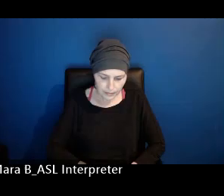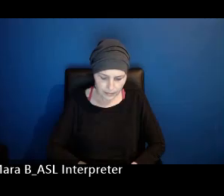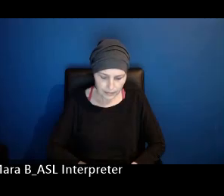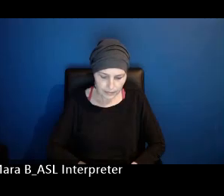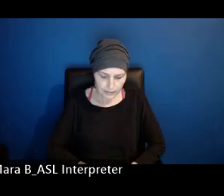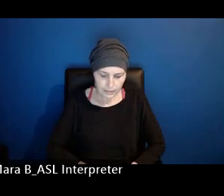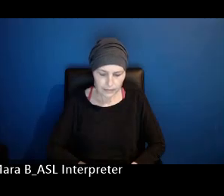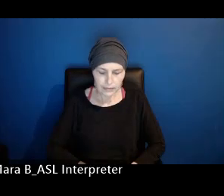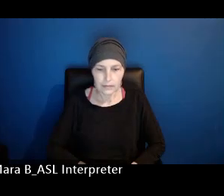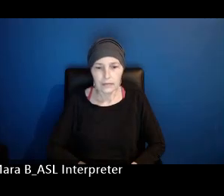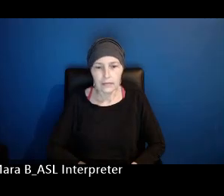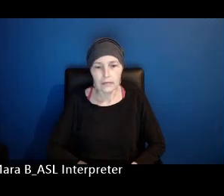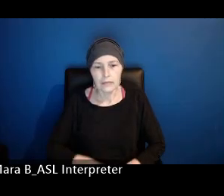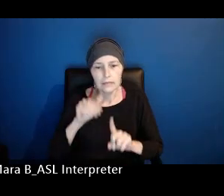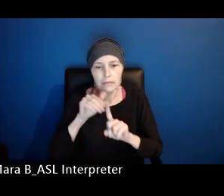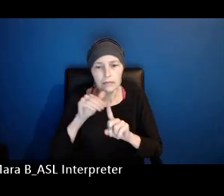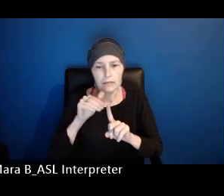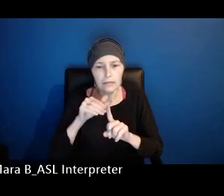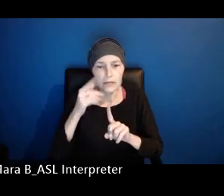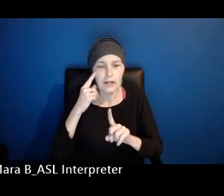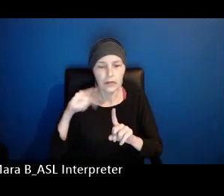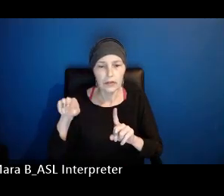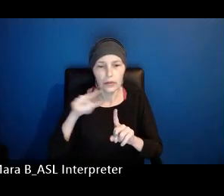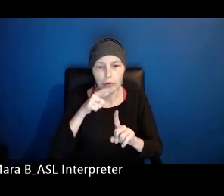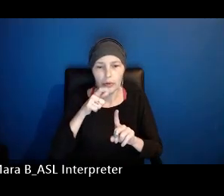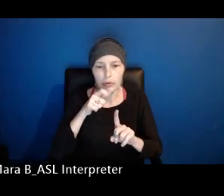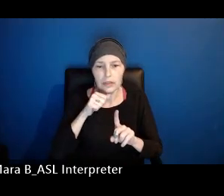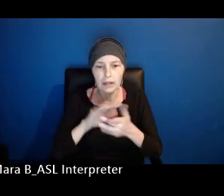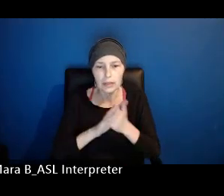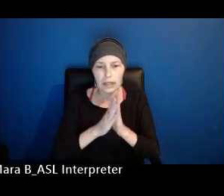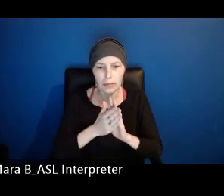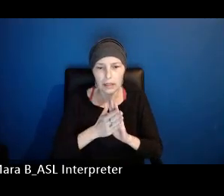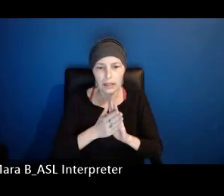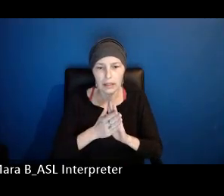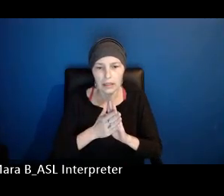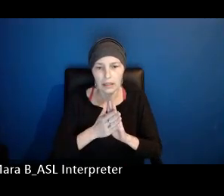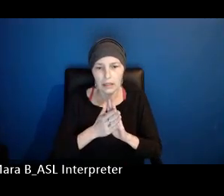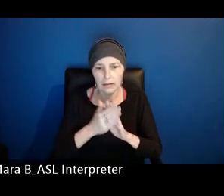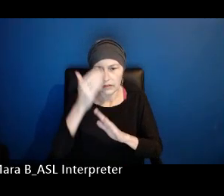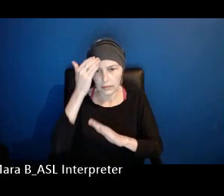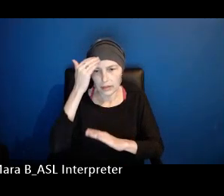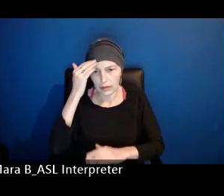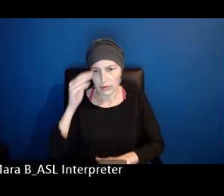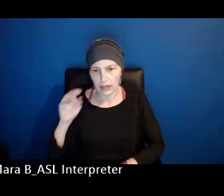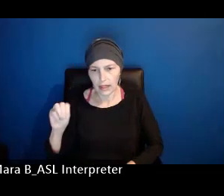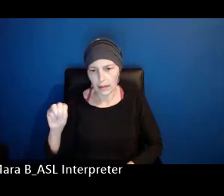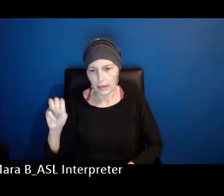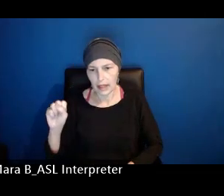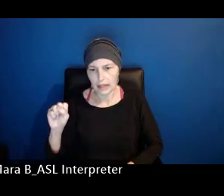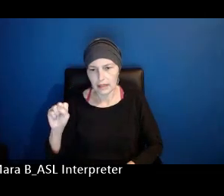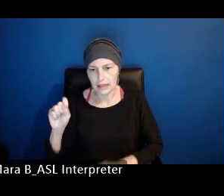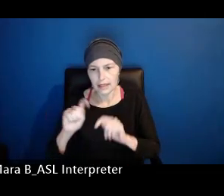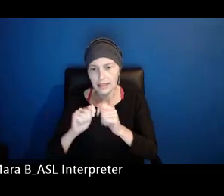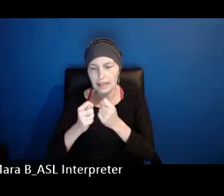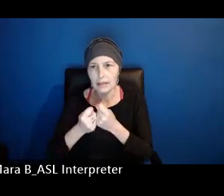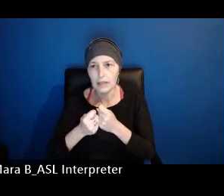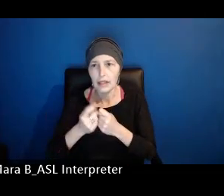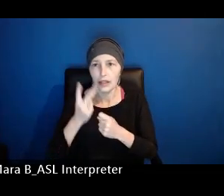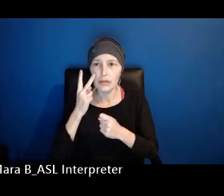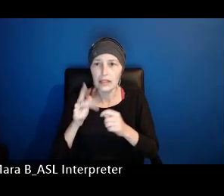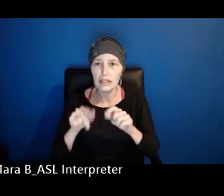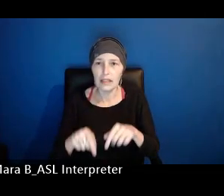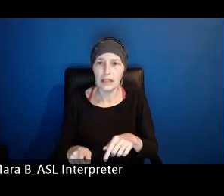reminder, for those who might not be familiar with MS Teams, the unmute is the picture of a mic on top at the